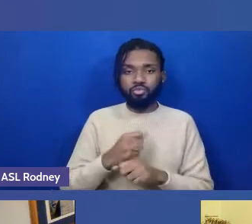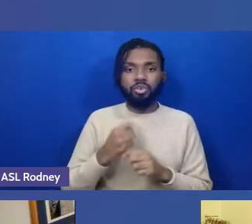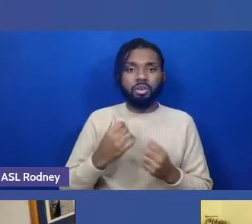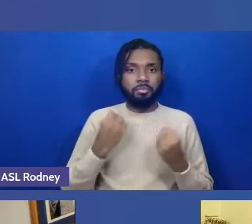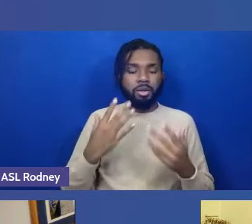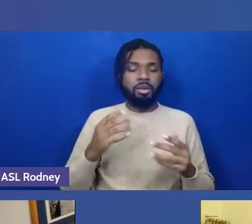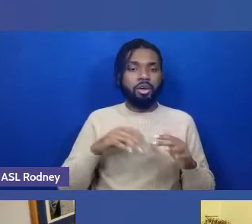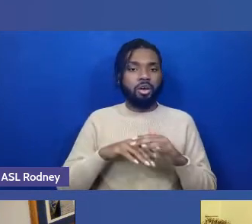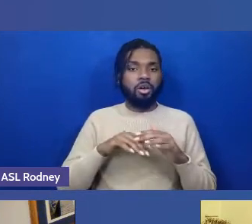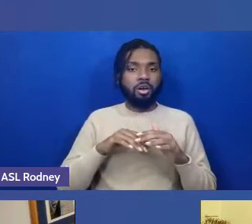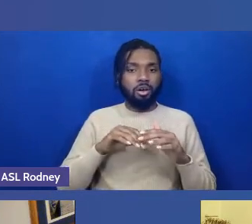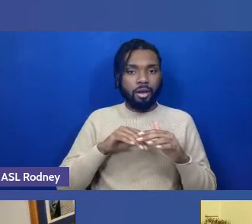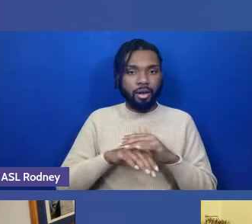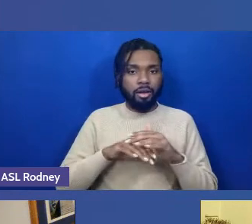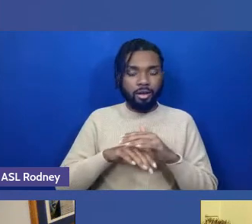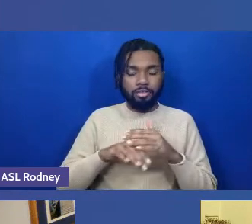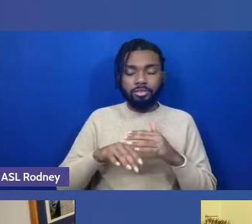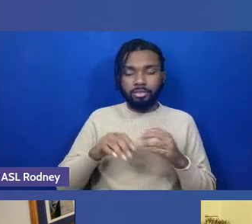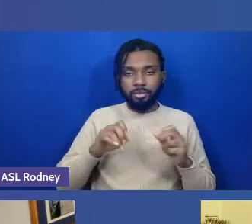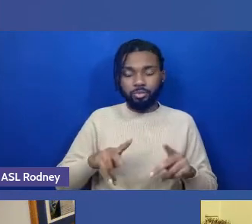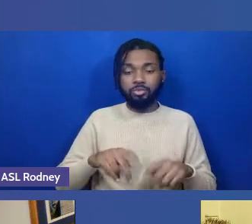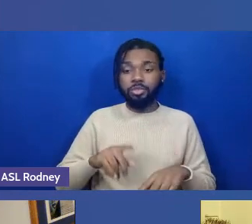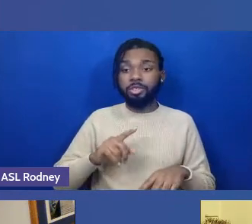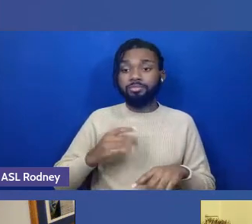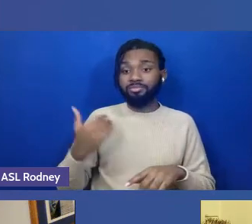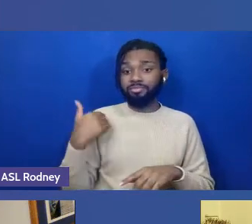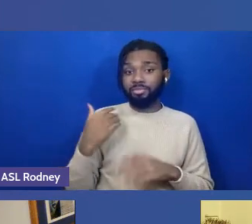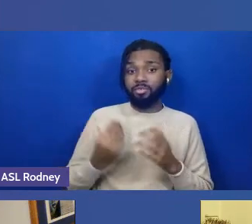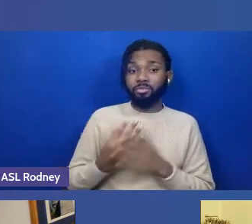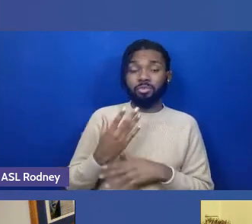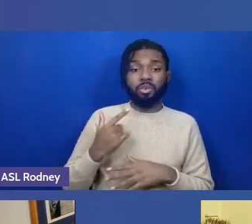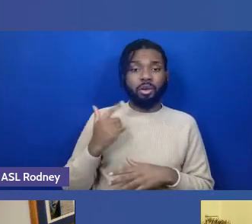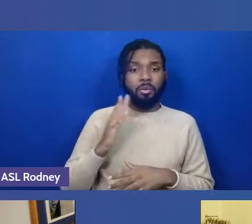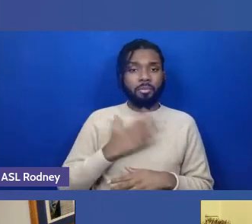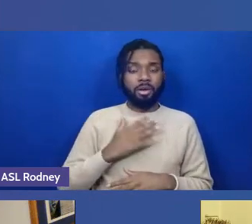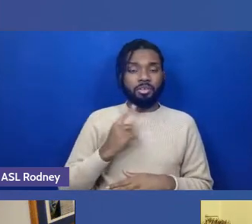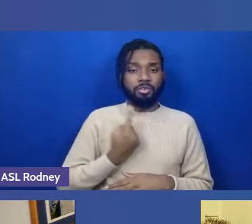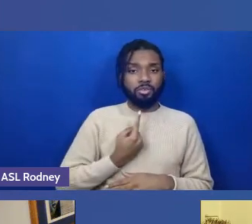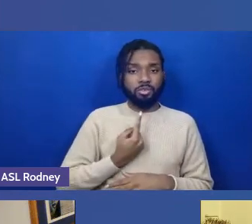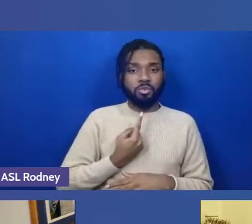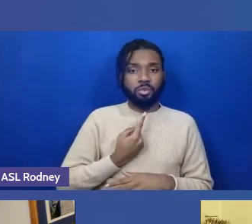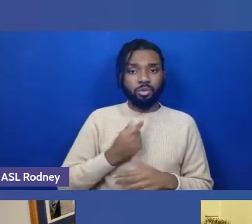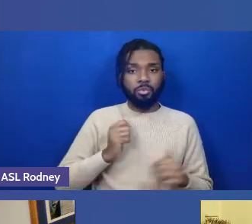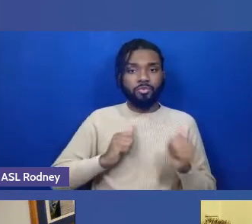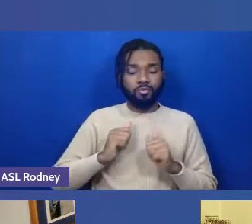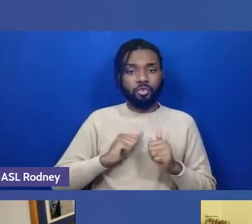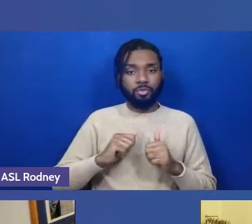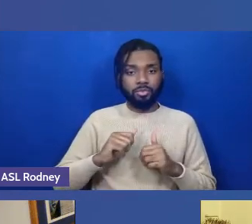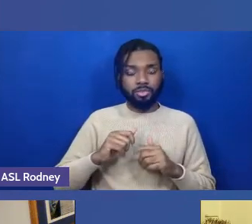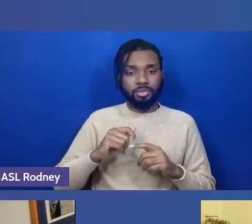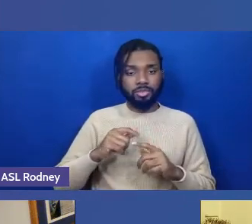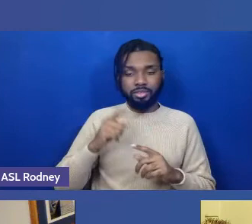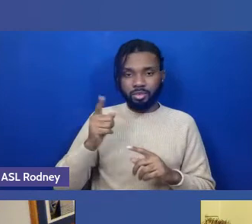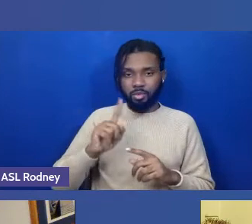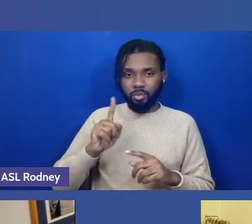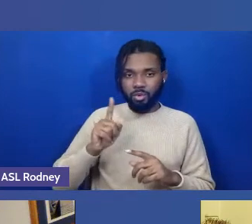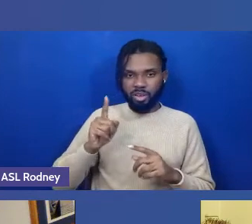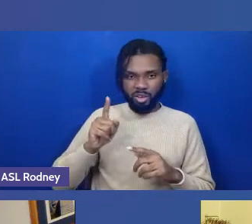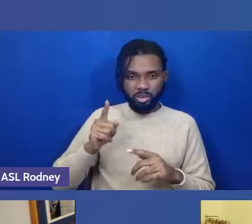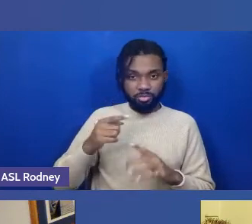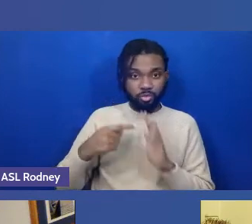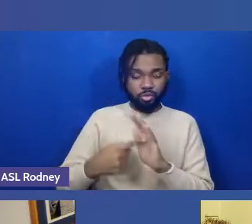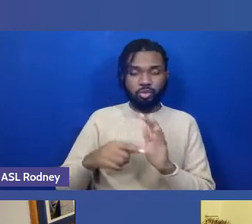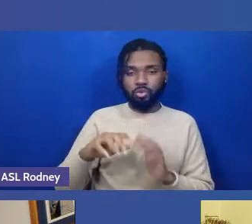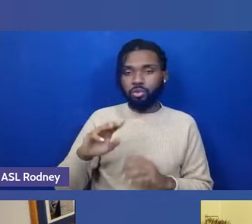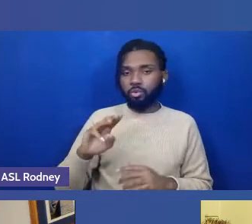even this spring, my solo performance piece, Where We Belong, is at Woolly Mammoth. And, you know, structurally, there's a part of me as